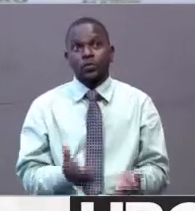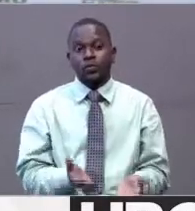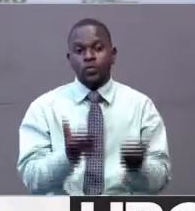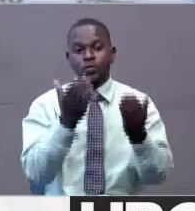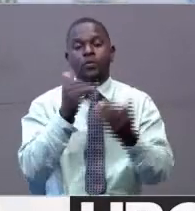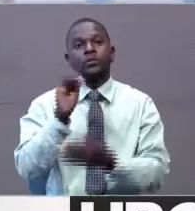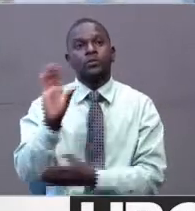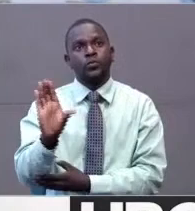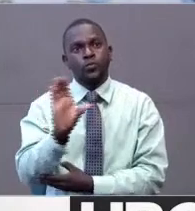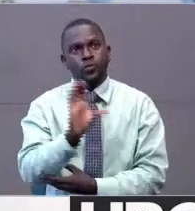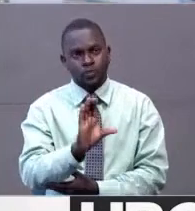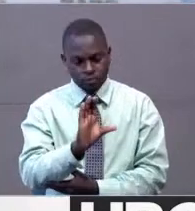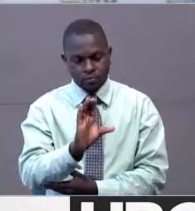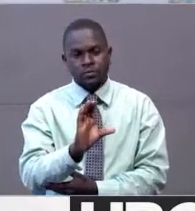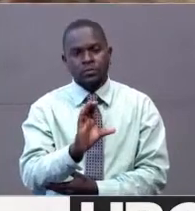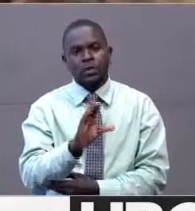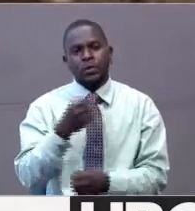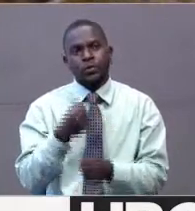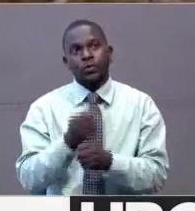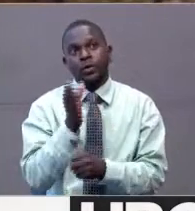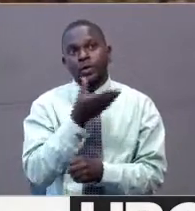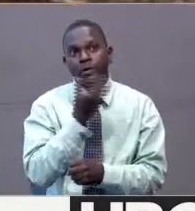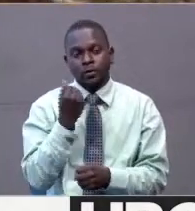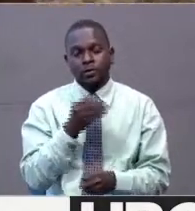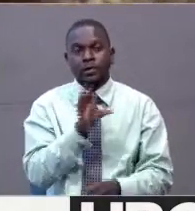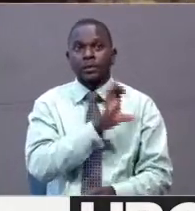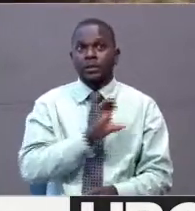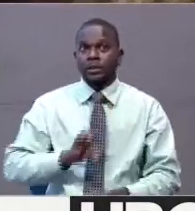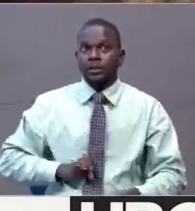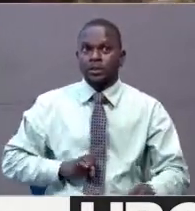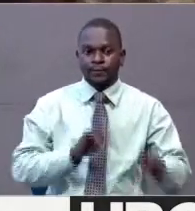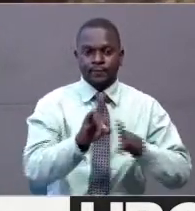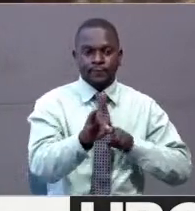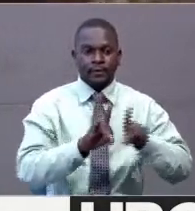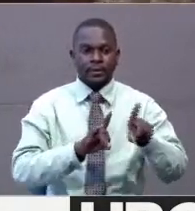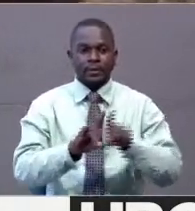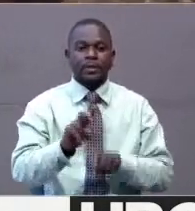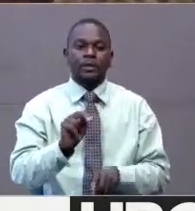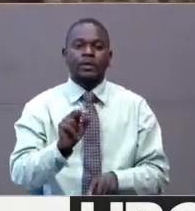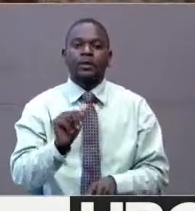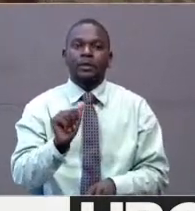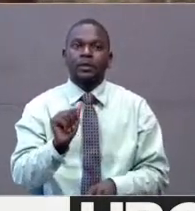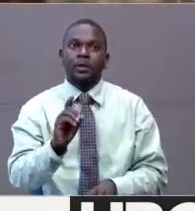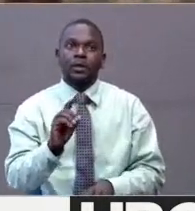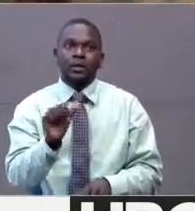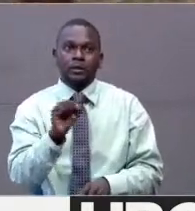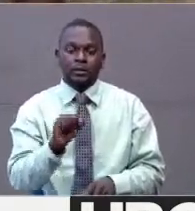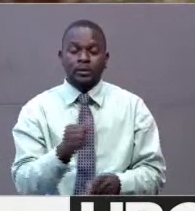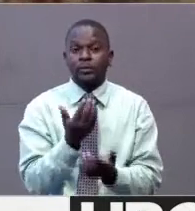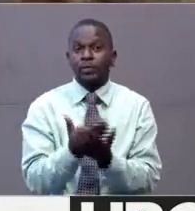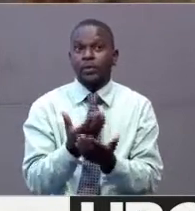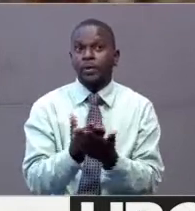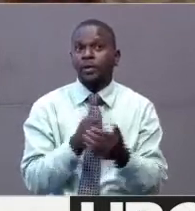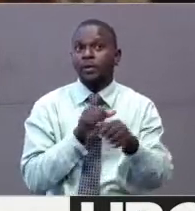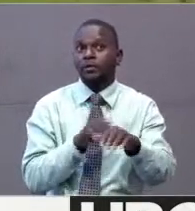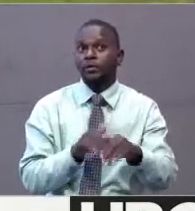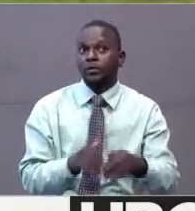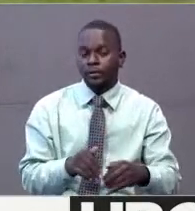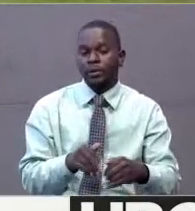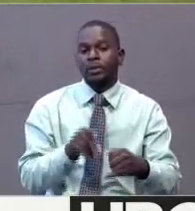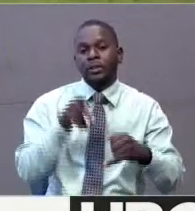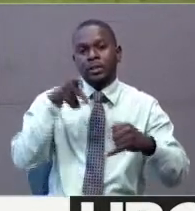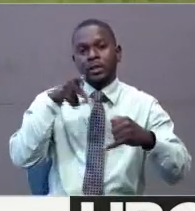or increased funding, we'll be doing better. The executive director, NATS, Dr. Samuel Mugasi, asked the farmers and leaders in Chigezi